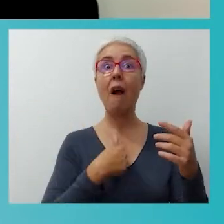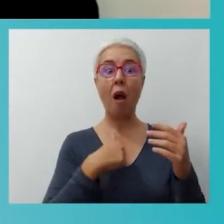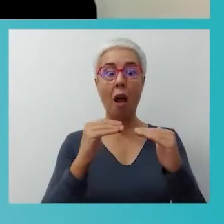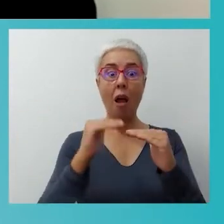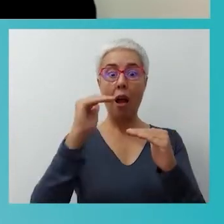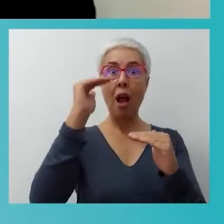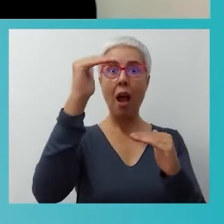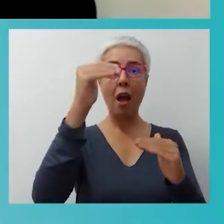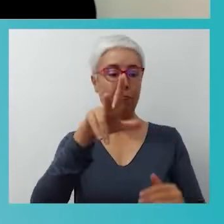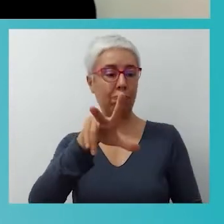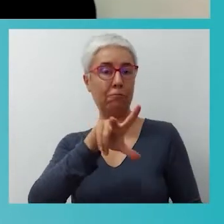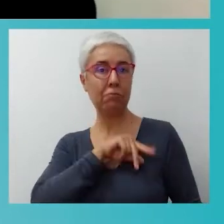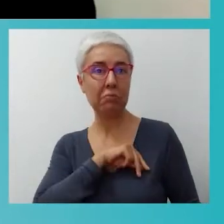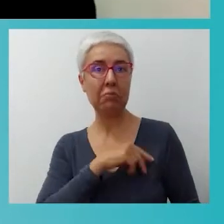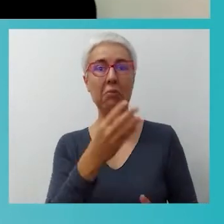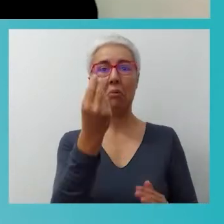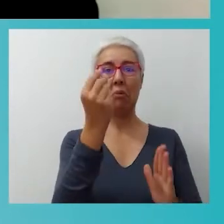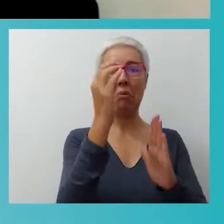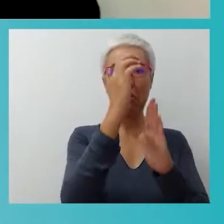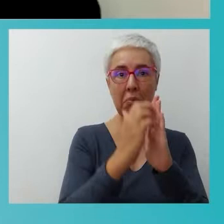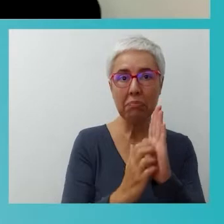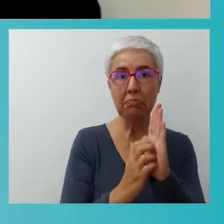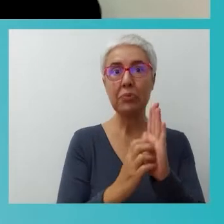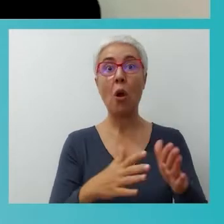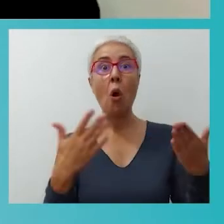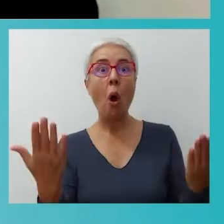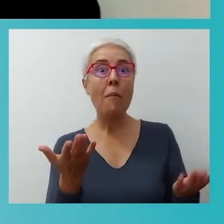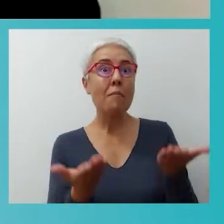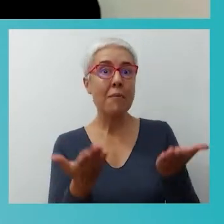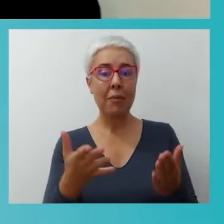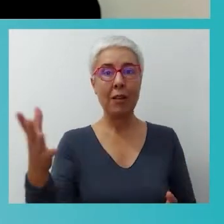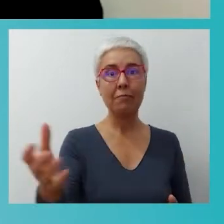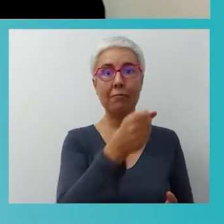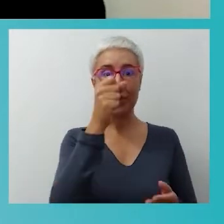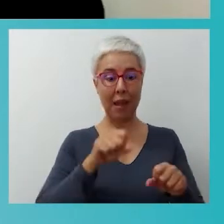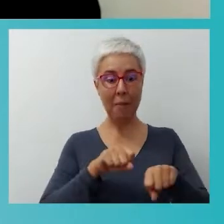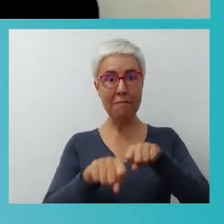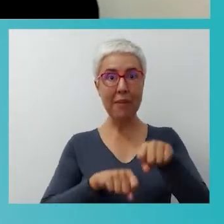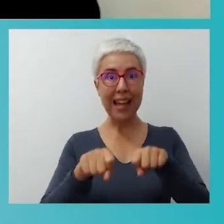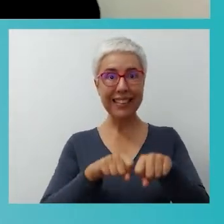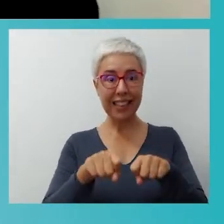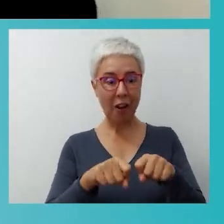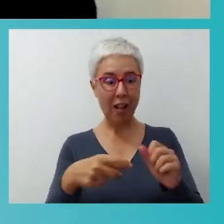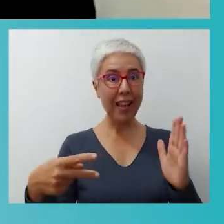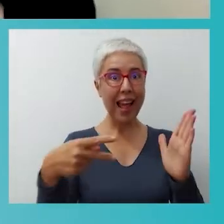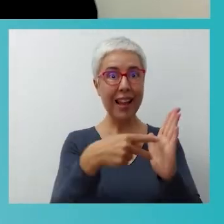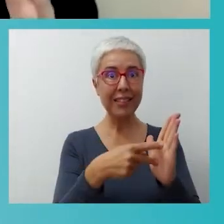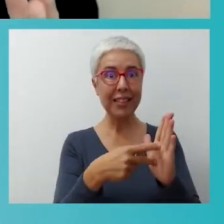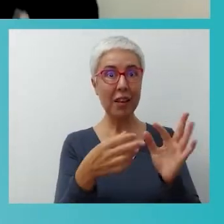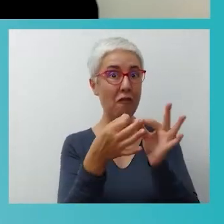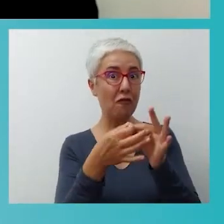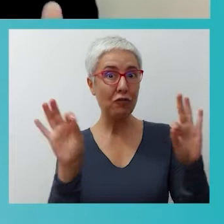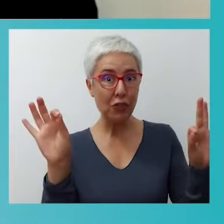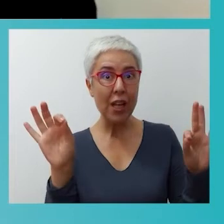redeem for rewards, discounts, and also join virtual challenges and be able to win a free electrical bicycle. And that's